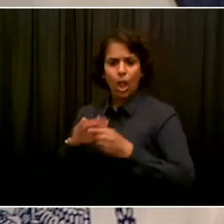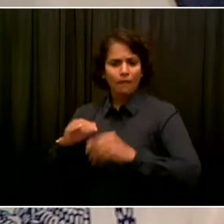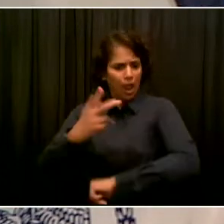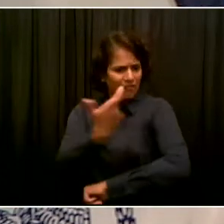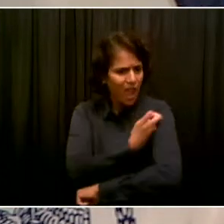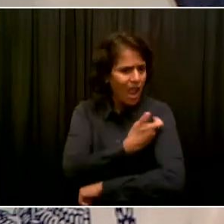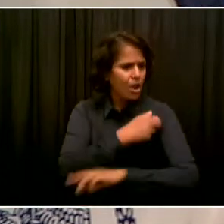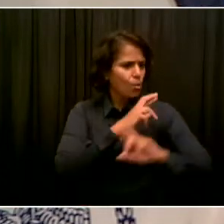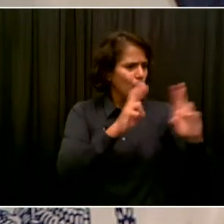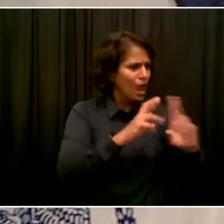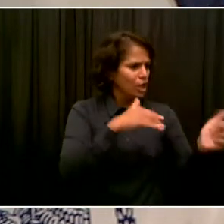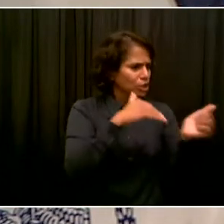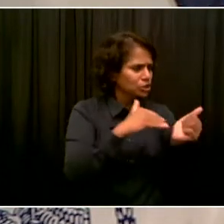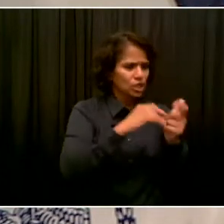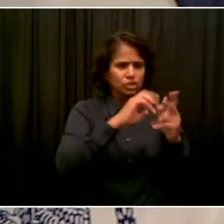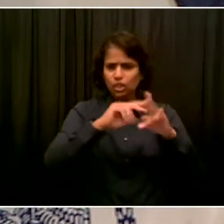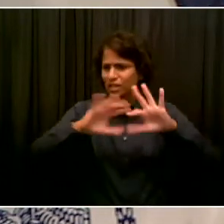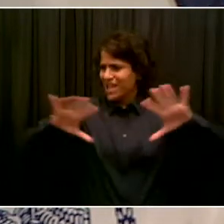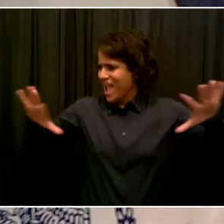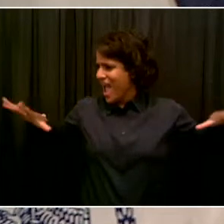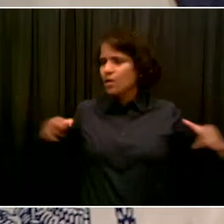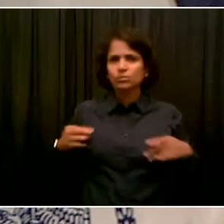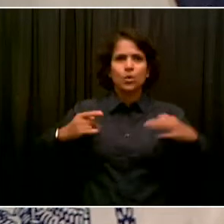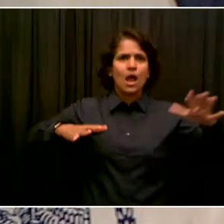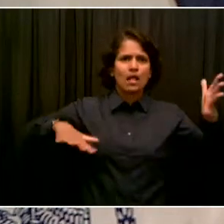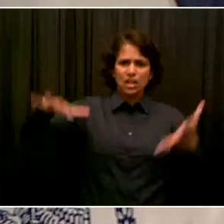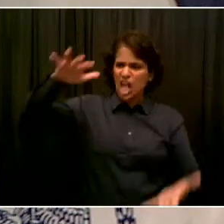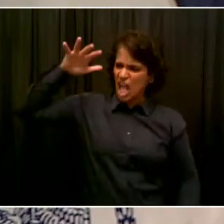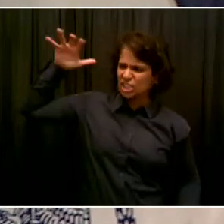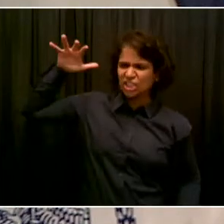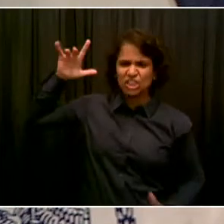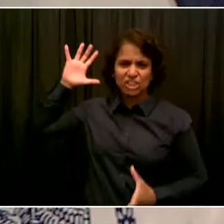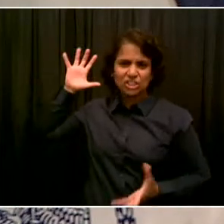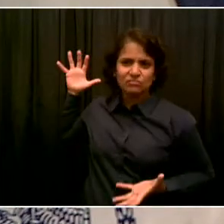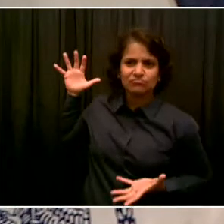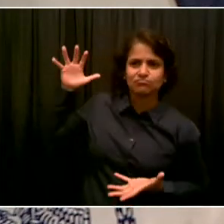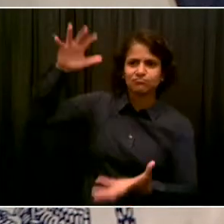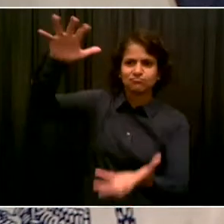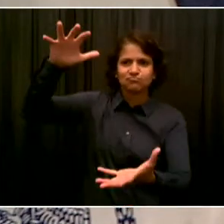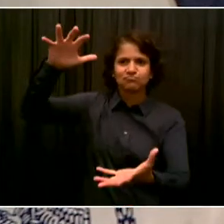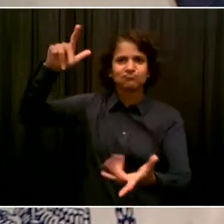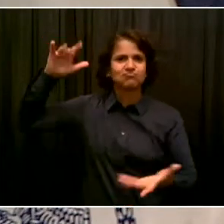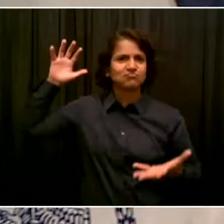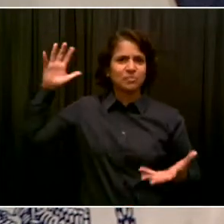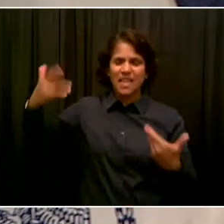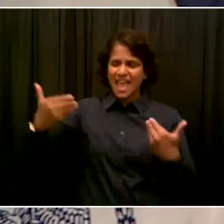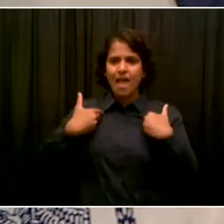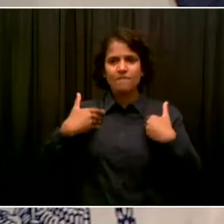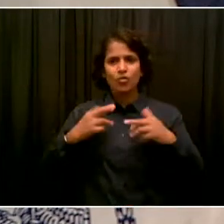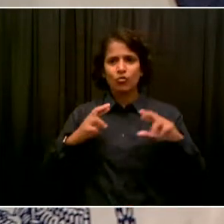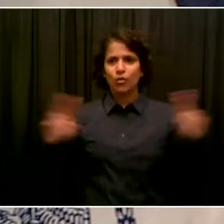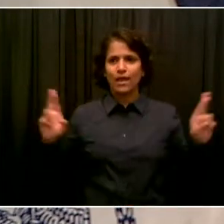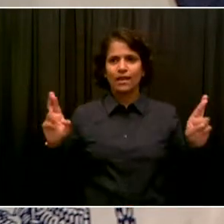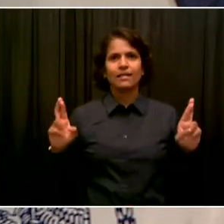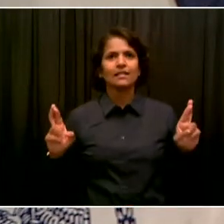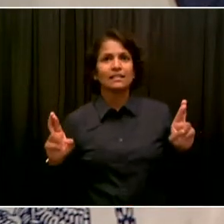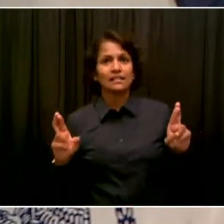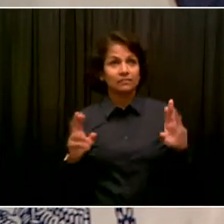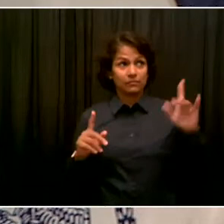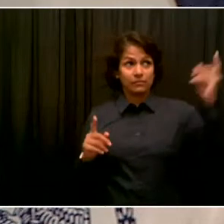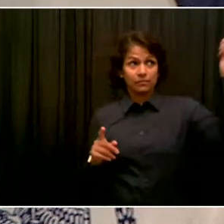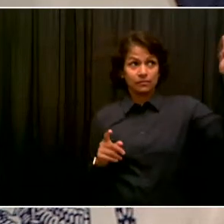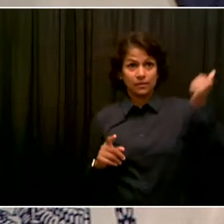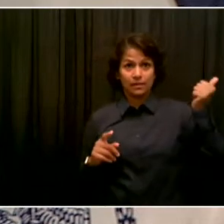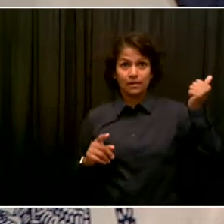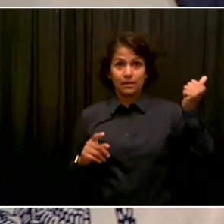our minds. It's on the front of our minds. We're ready. The moment we get the date to start and the ground rules, we'll announce those and then